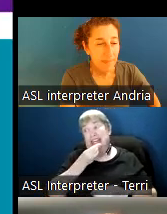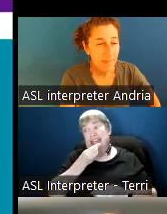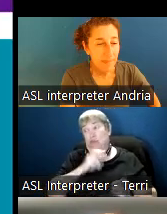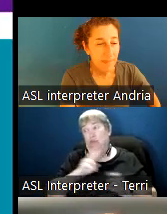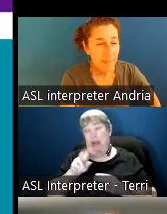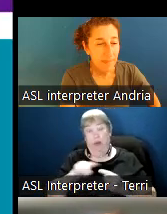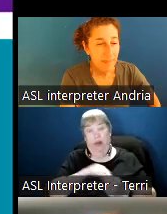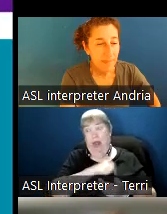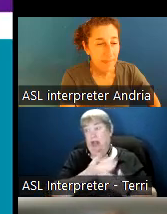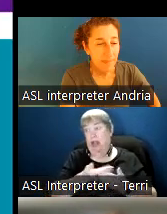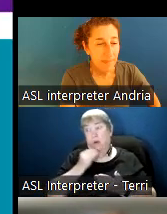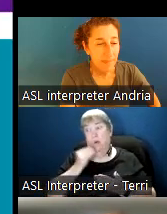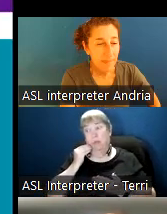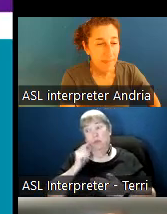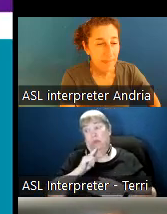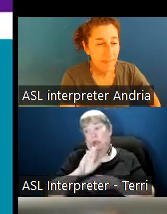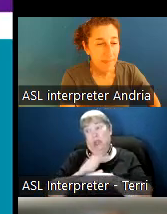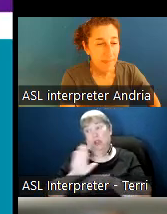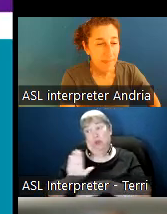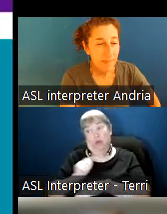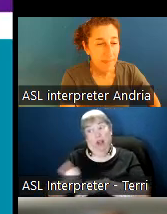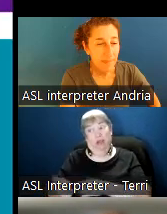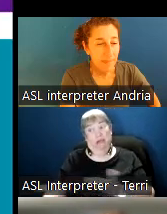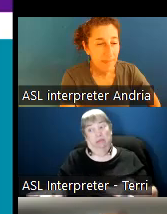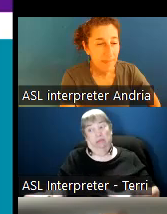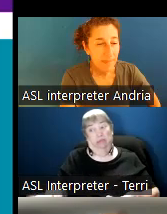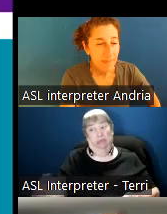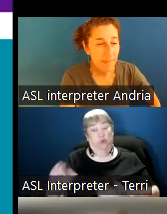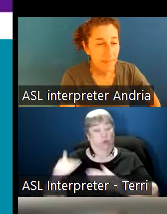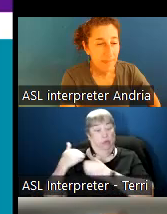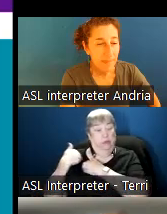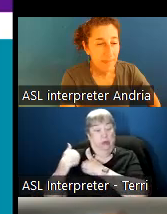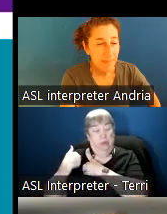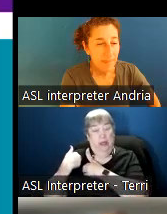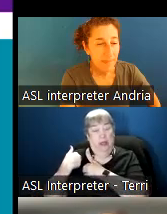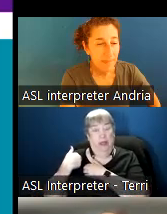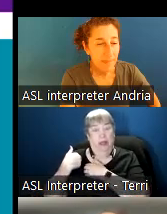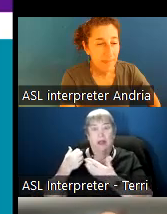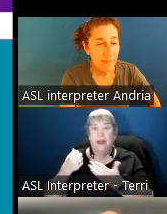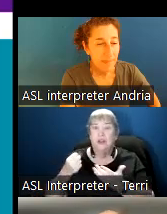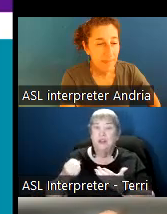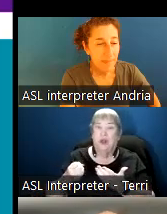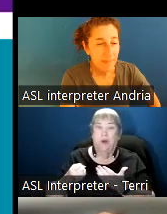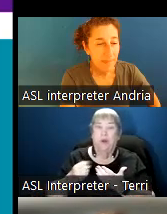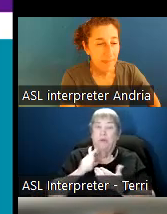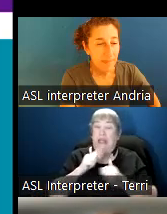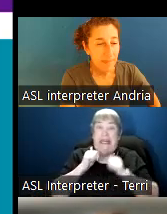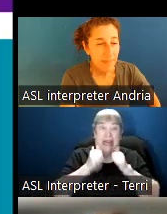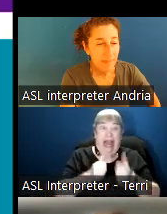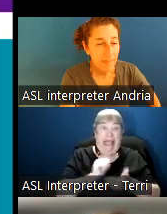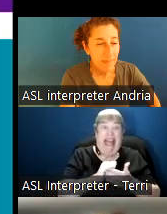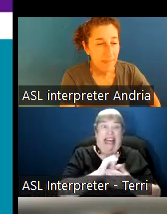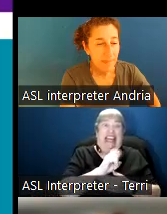happened. So either denying it happened overall, minimizing the, how bad it was, or blaming the